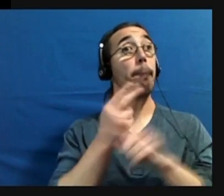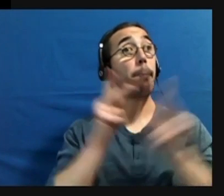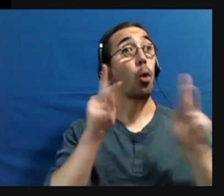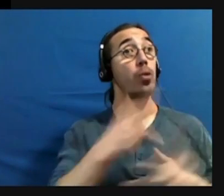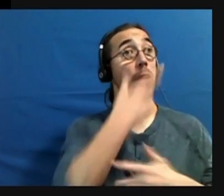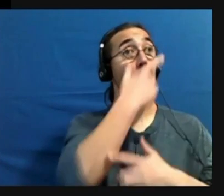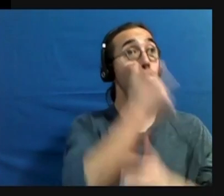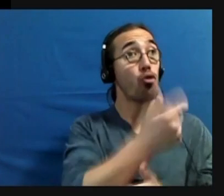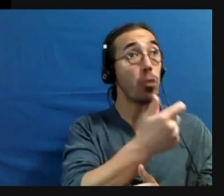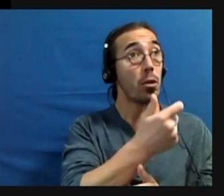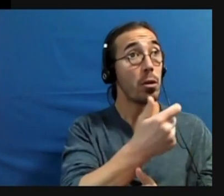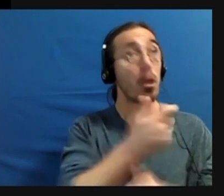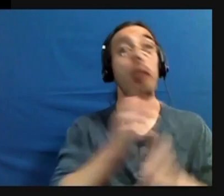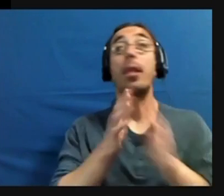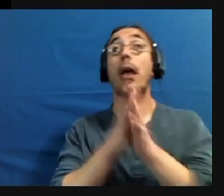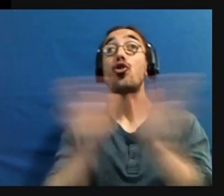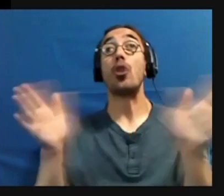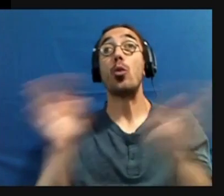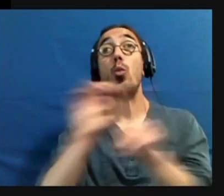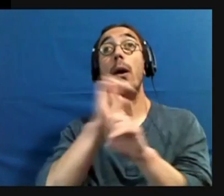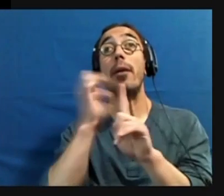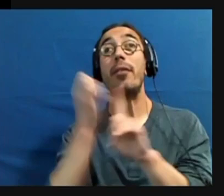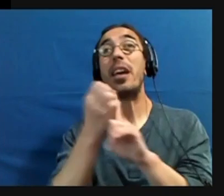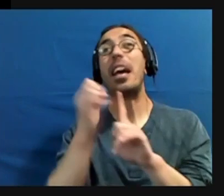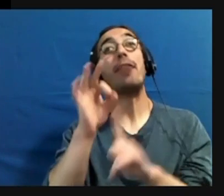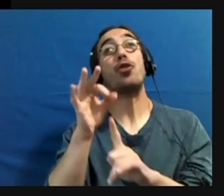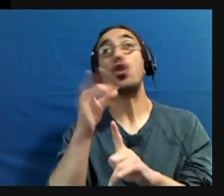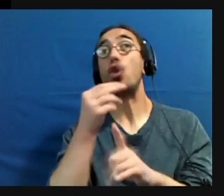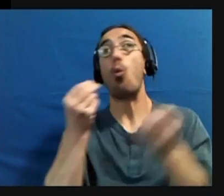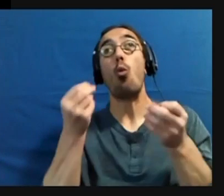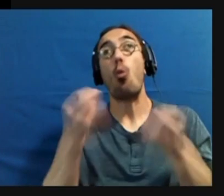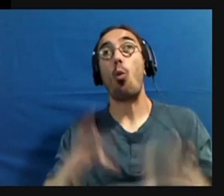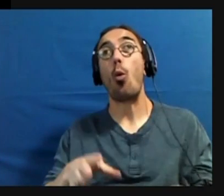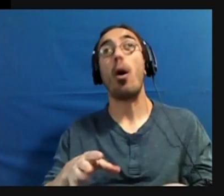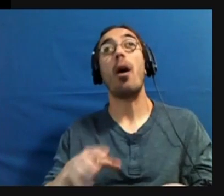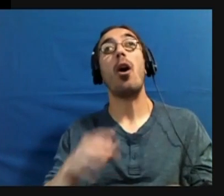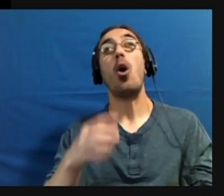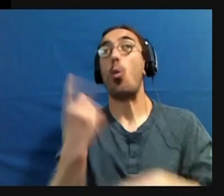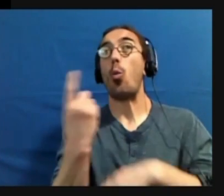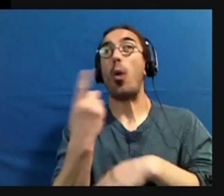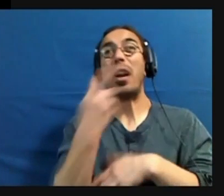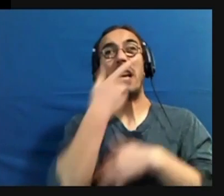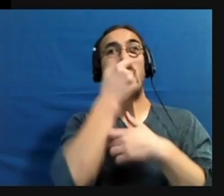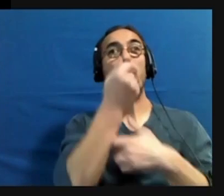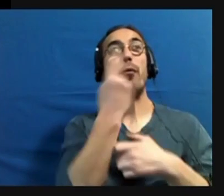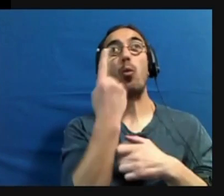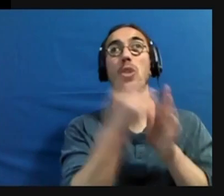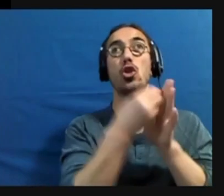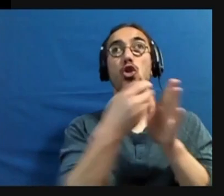a general ed environment, if you aren't wanting to do this for this one interest for this one student,